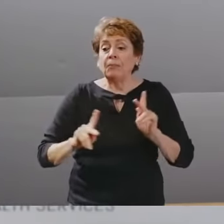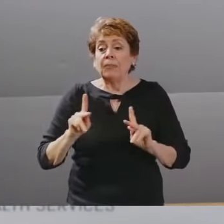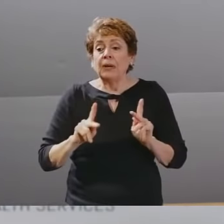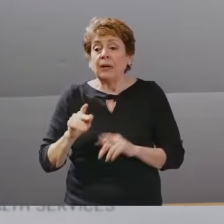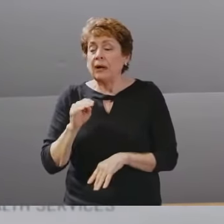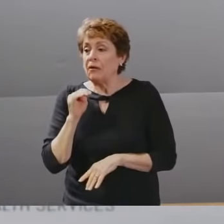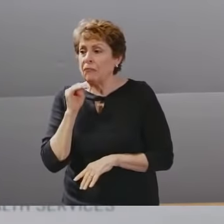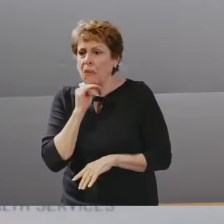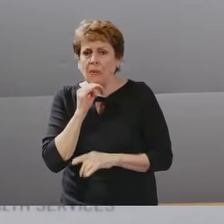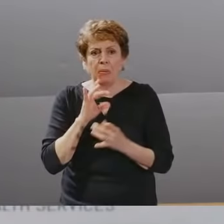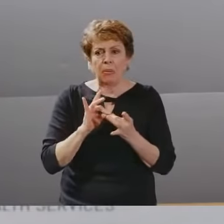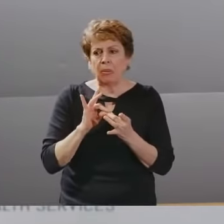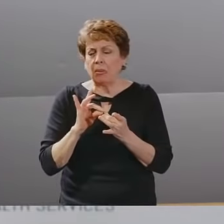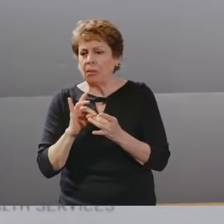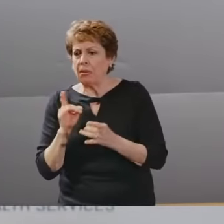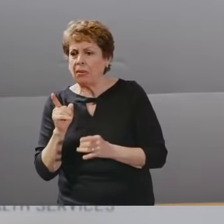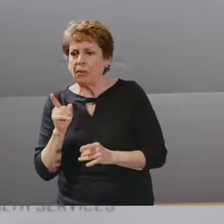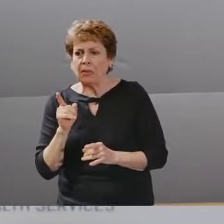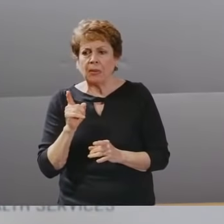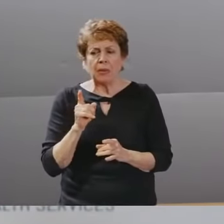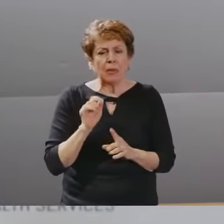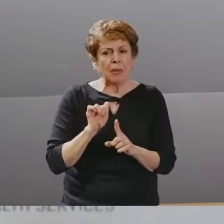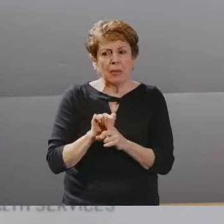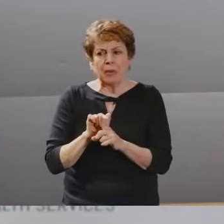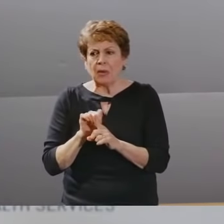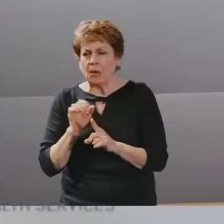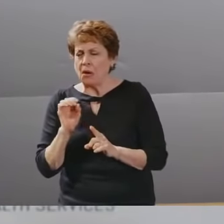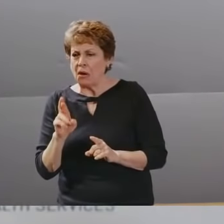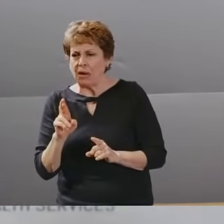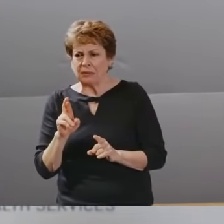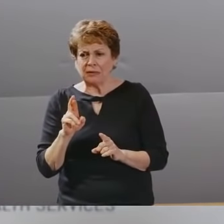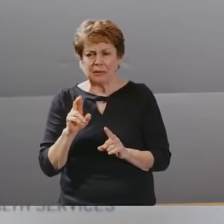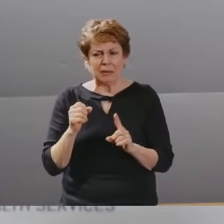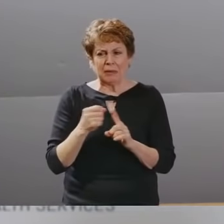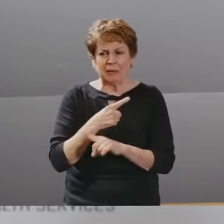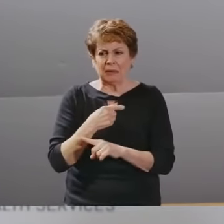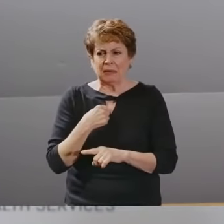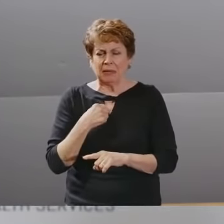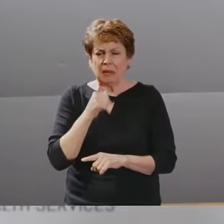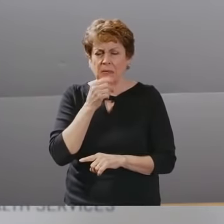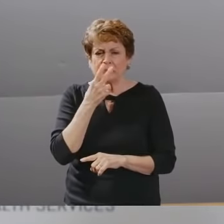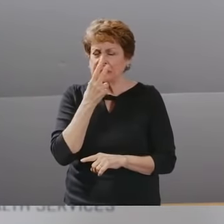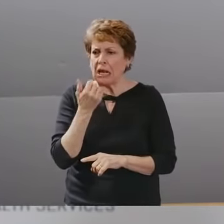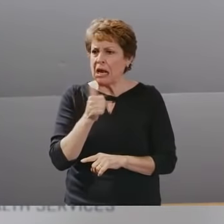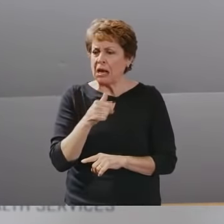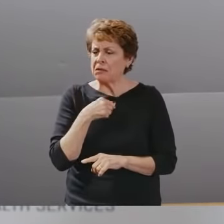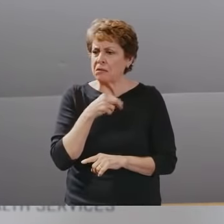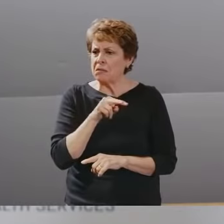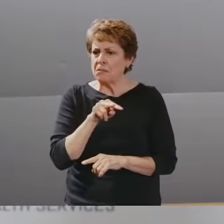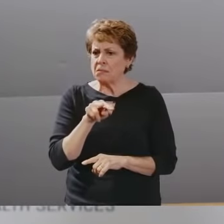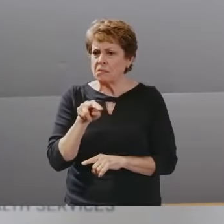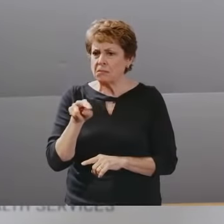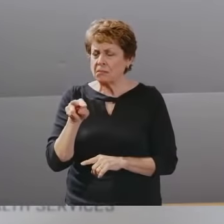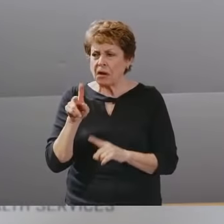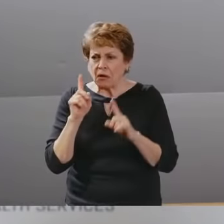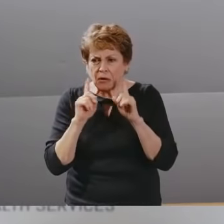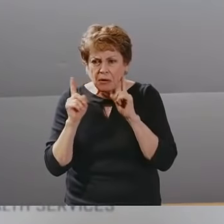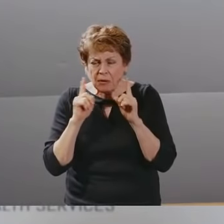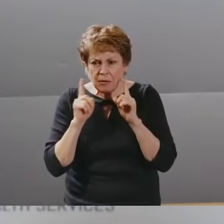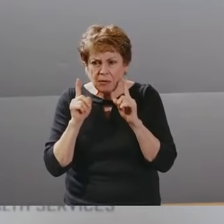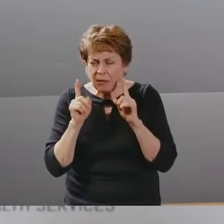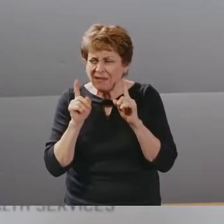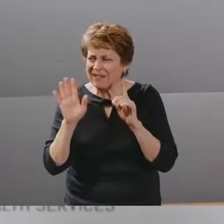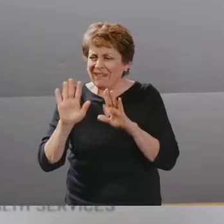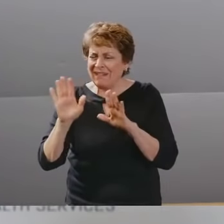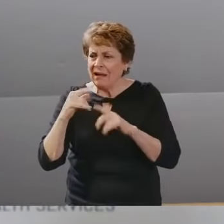fraud or irregularity, that I've not seen. I've heard about it, but I've not seen it. I've